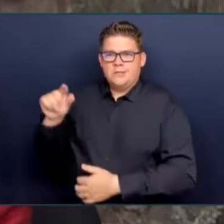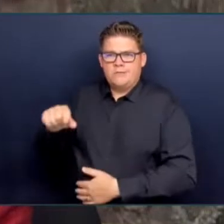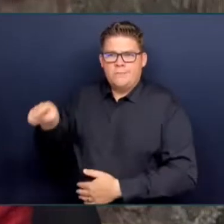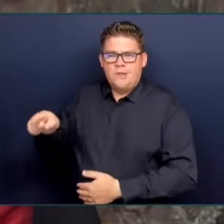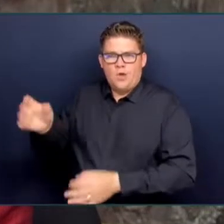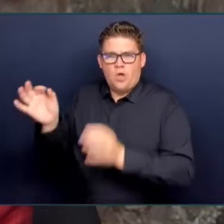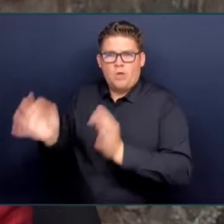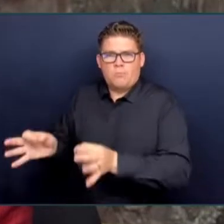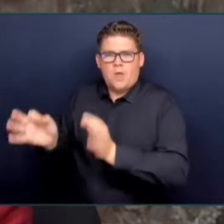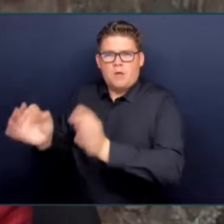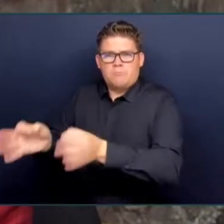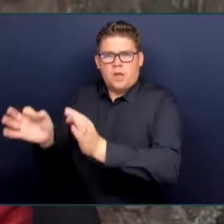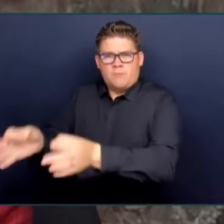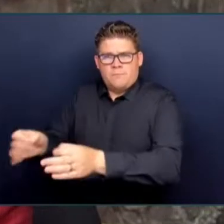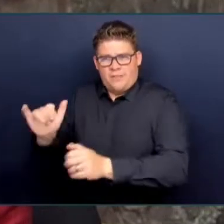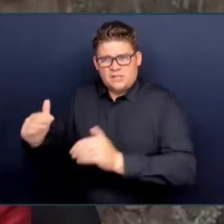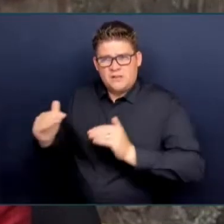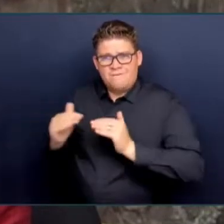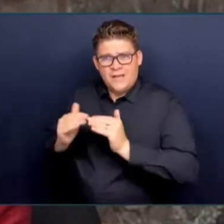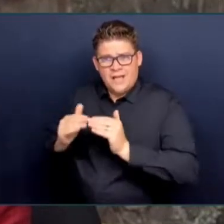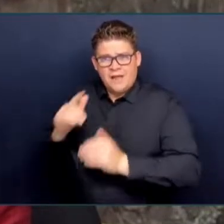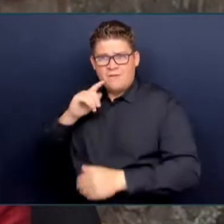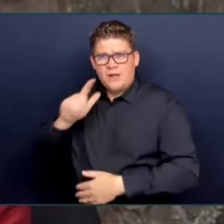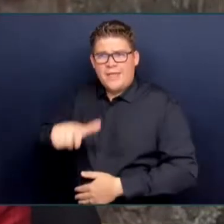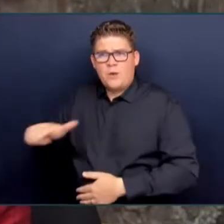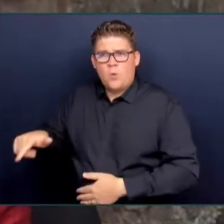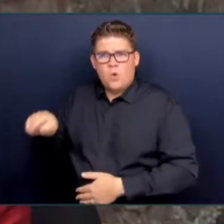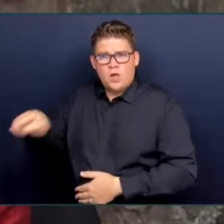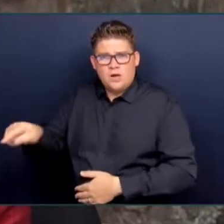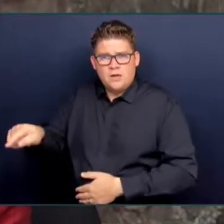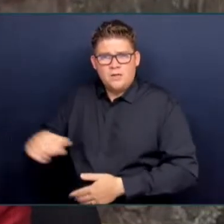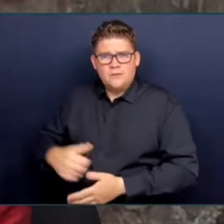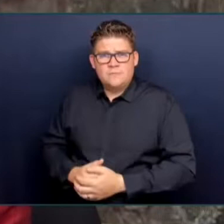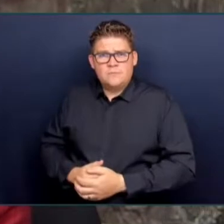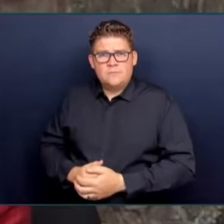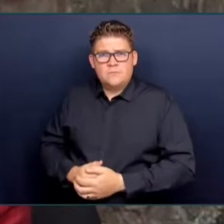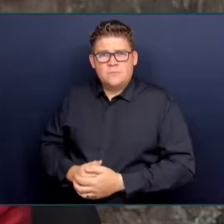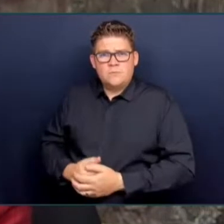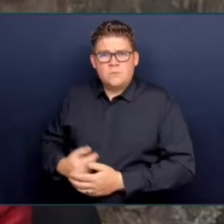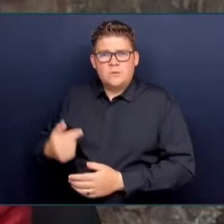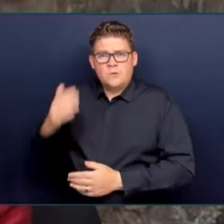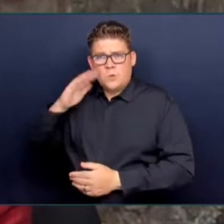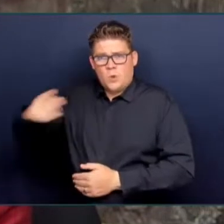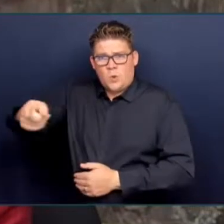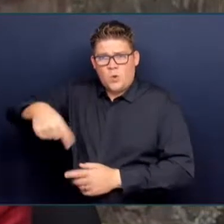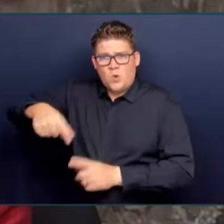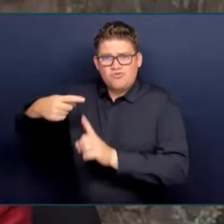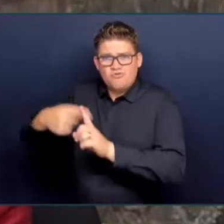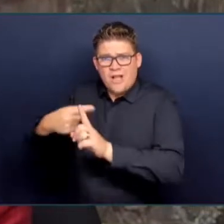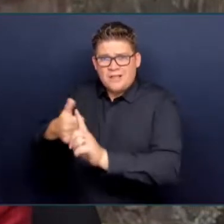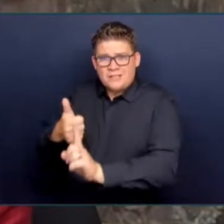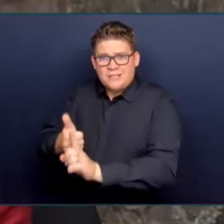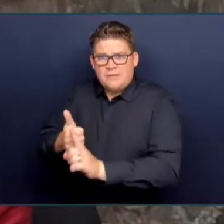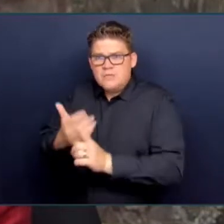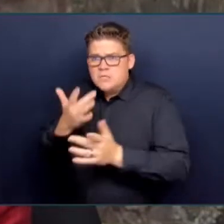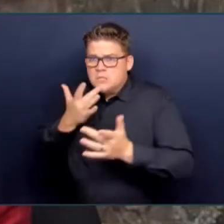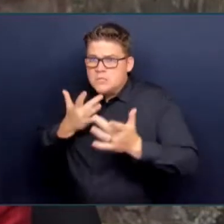landlords. But we knew, Mr. Speaker, that renters were struggling. So what did we do? We took action, Mr. Speaker.